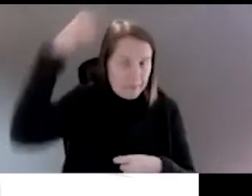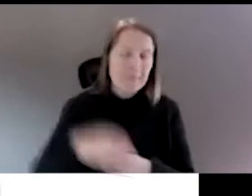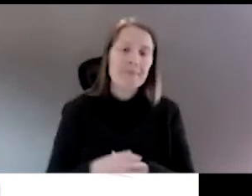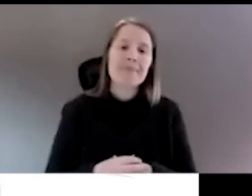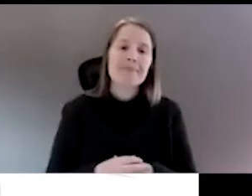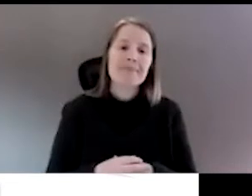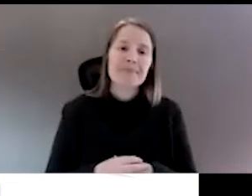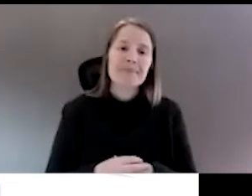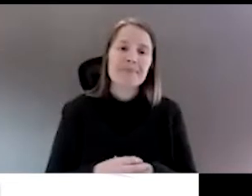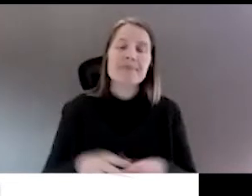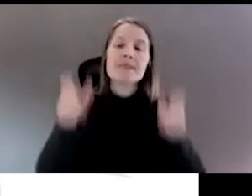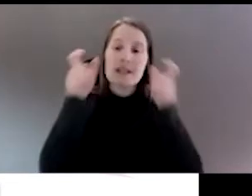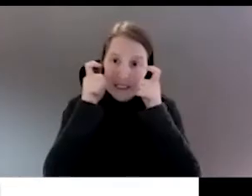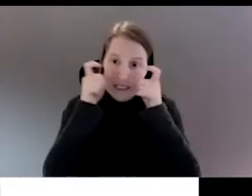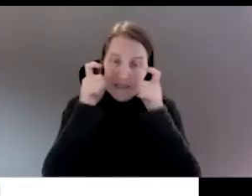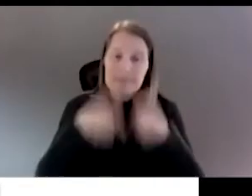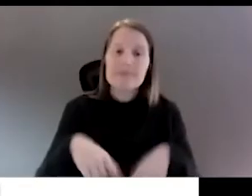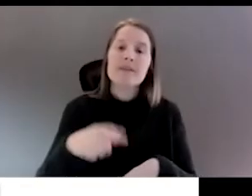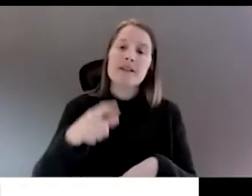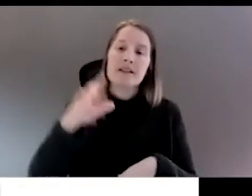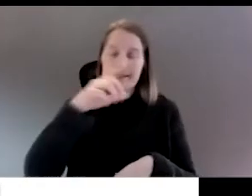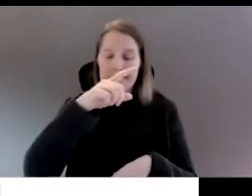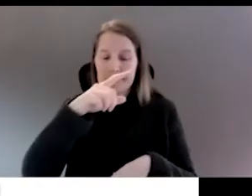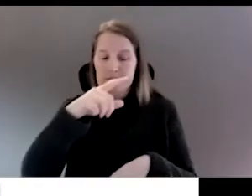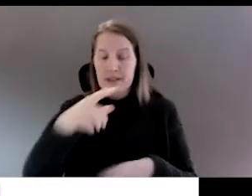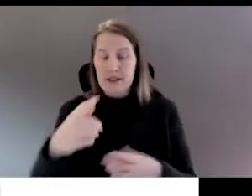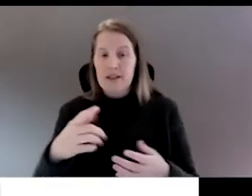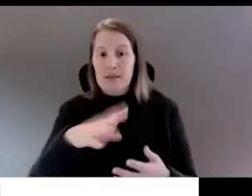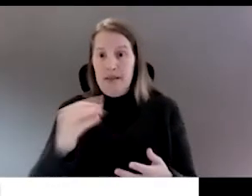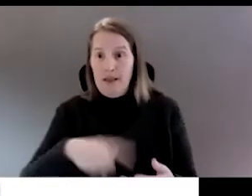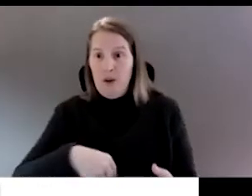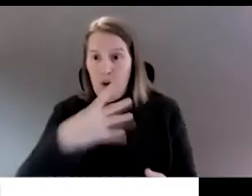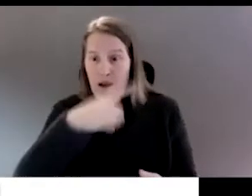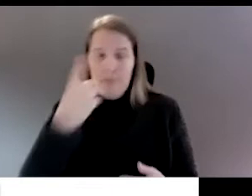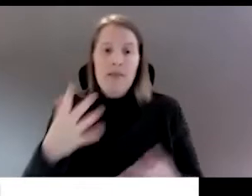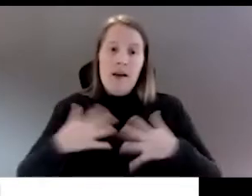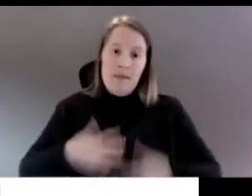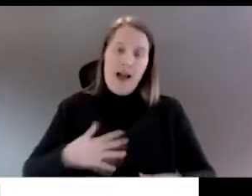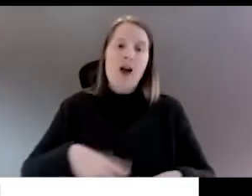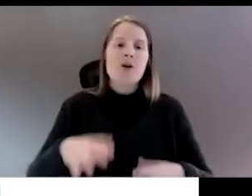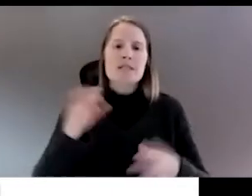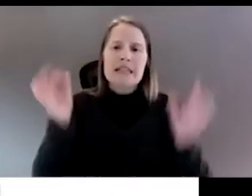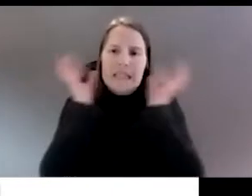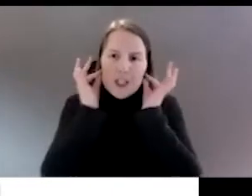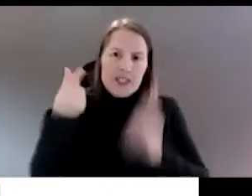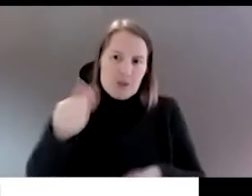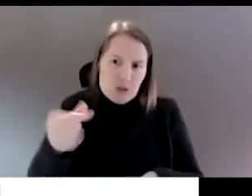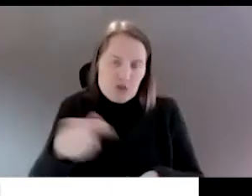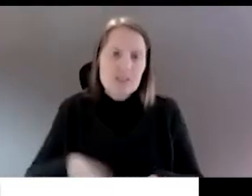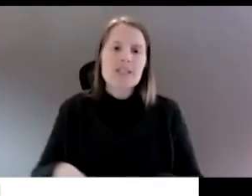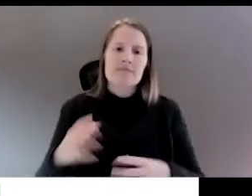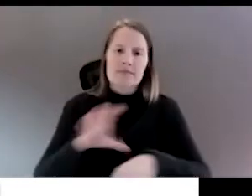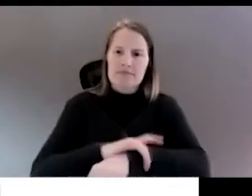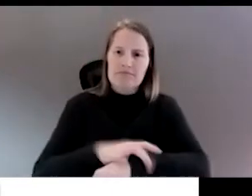glasses, a black and white blouse, green earrings, gold bracelets, and necklaces. Text: Letitia